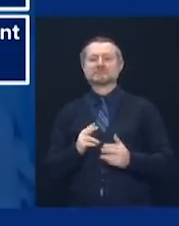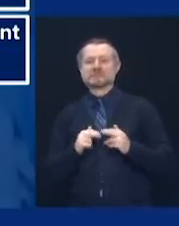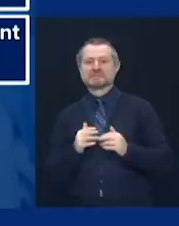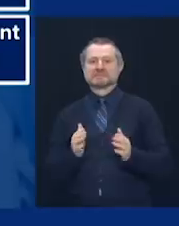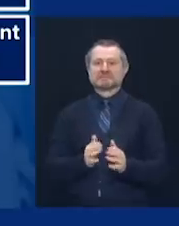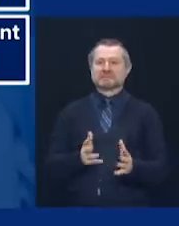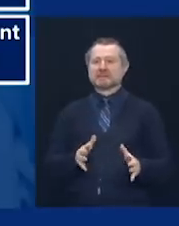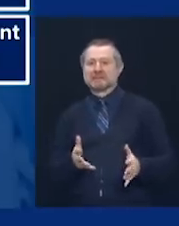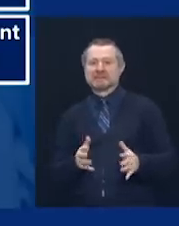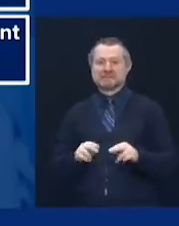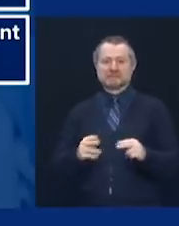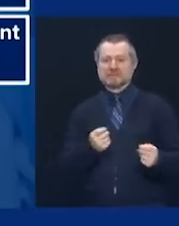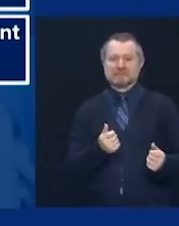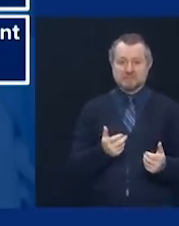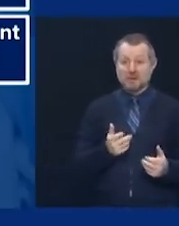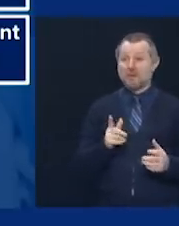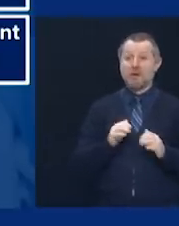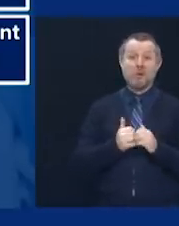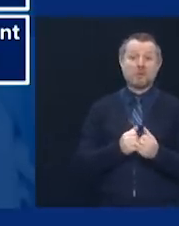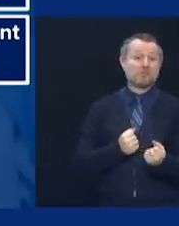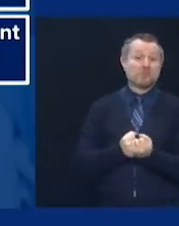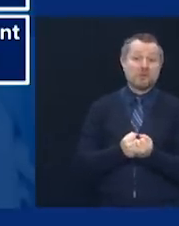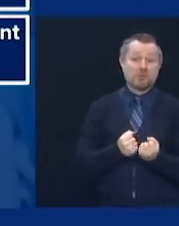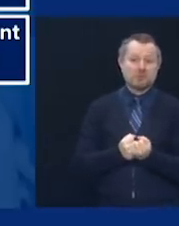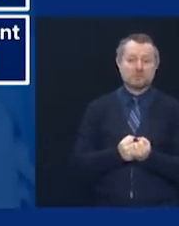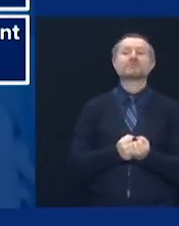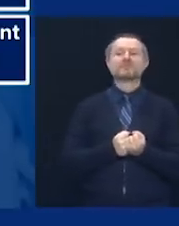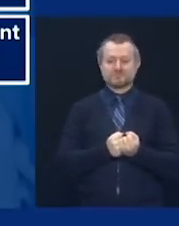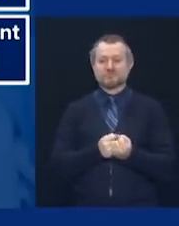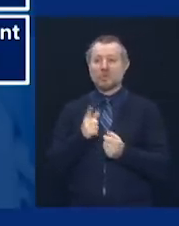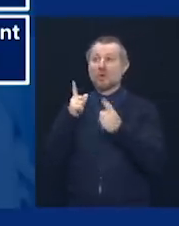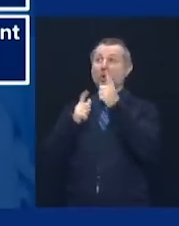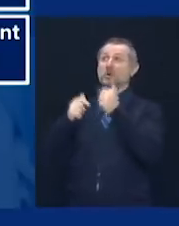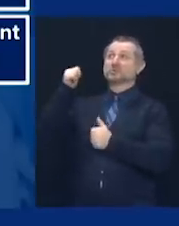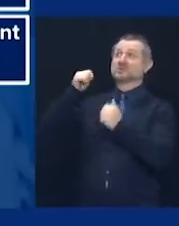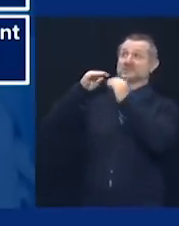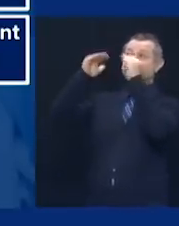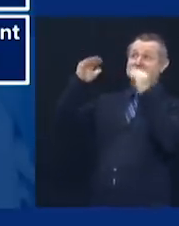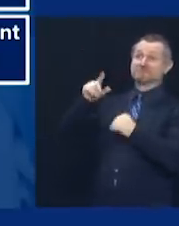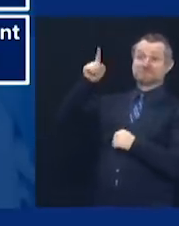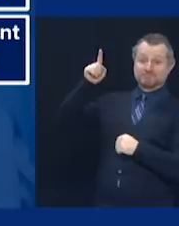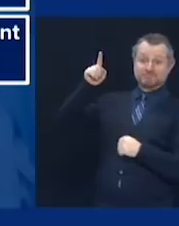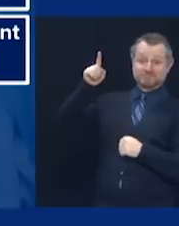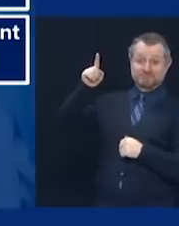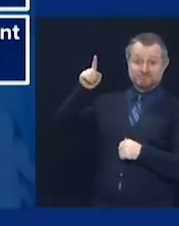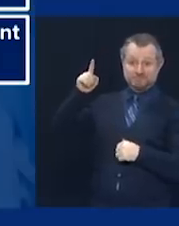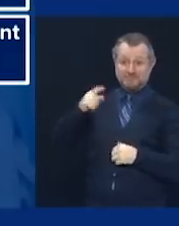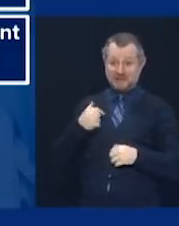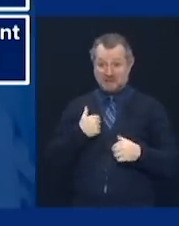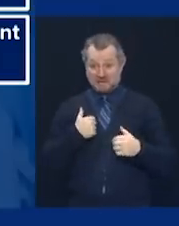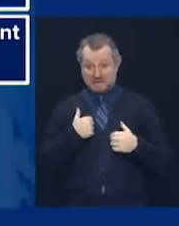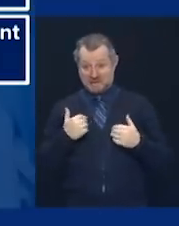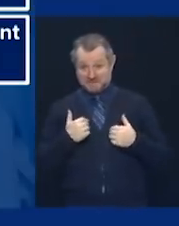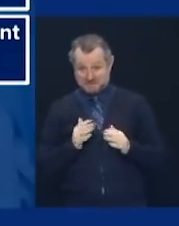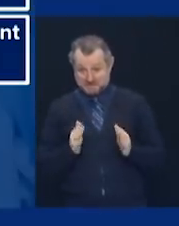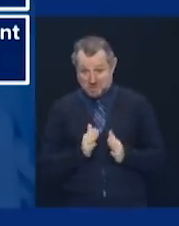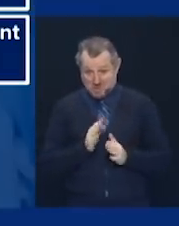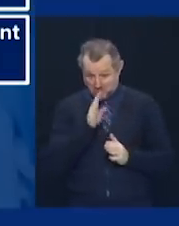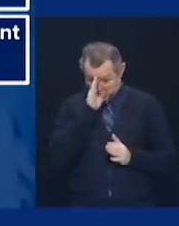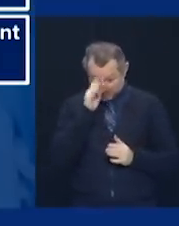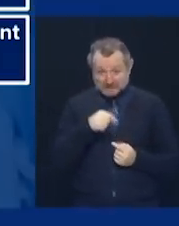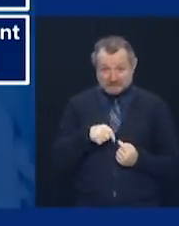up by the larger systems. So if they have a problem, the larger systems will help them with